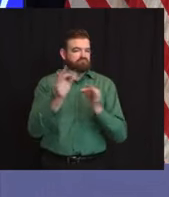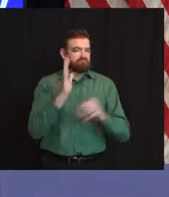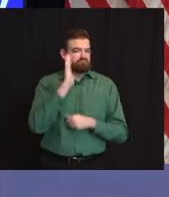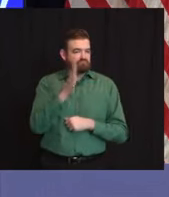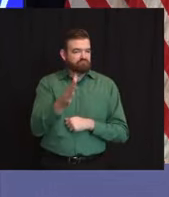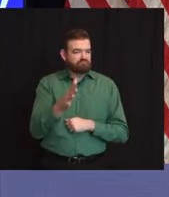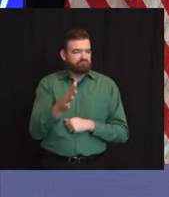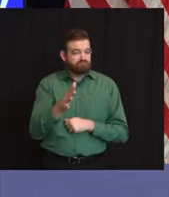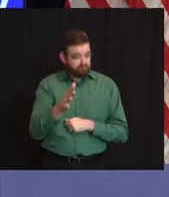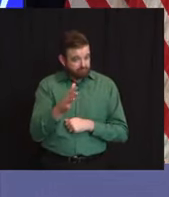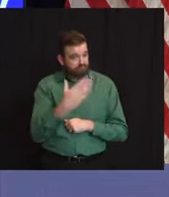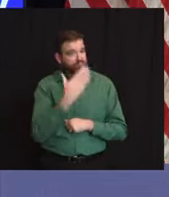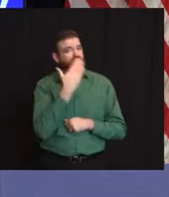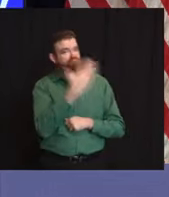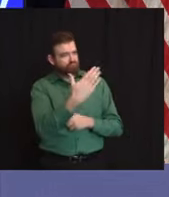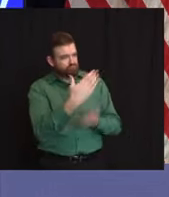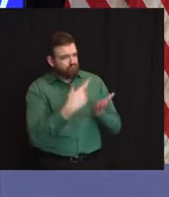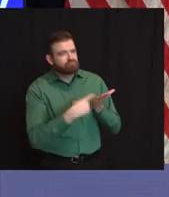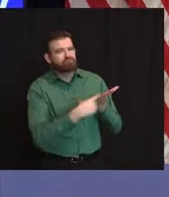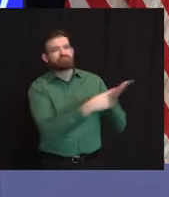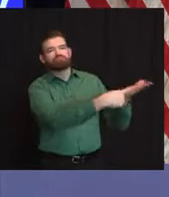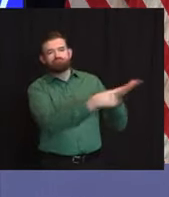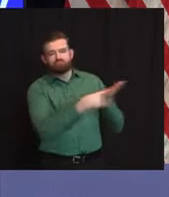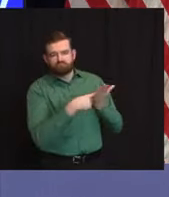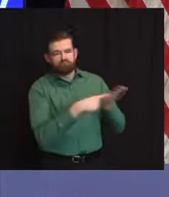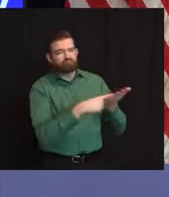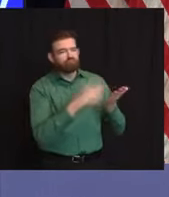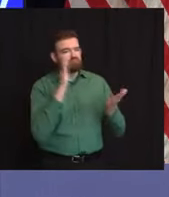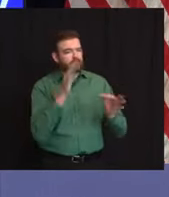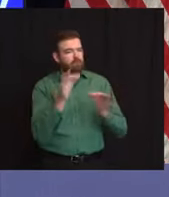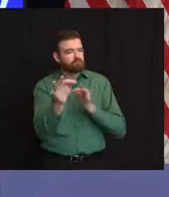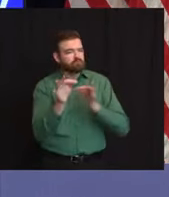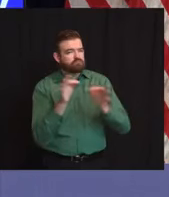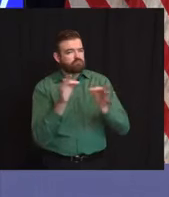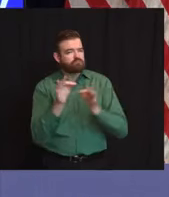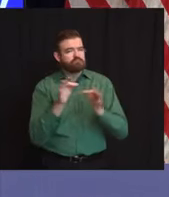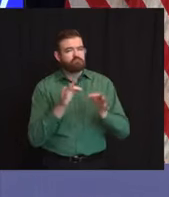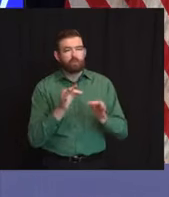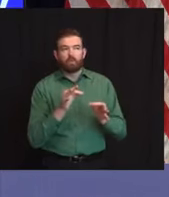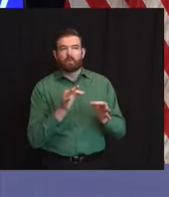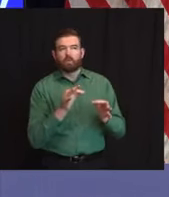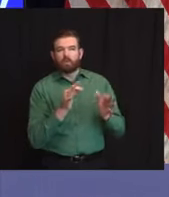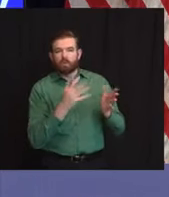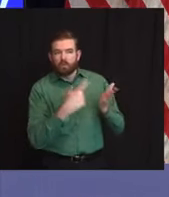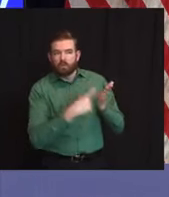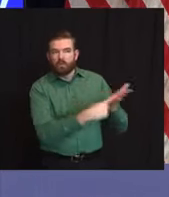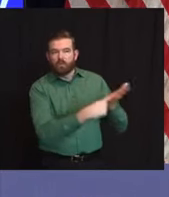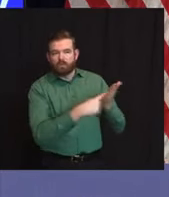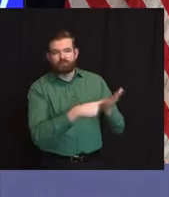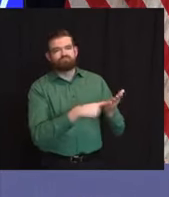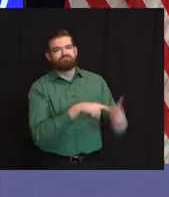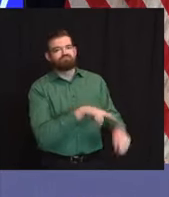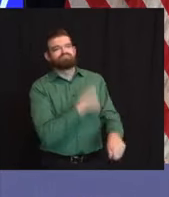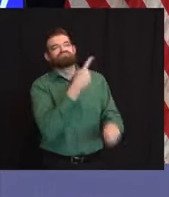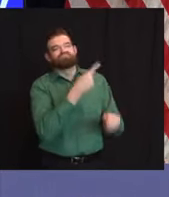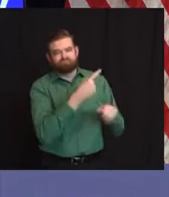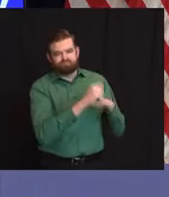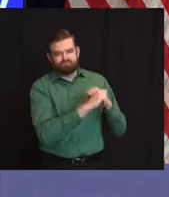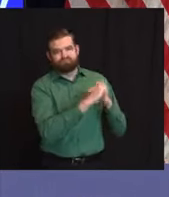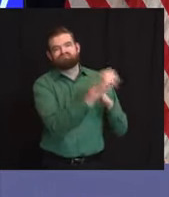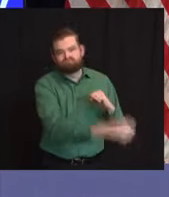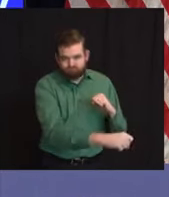we apologize for the fact we're a little bit behind. I'm honored to be joined by the woman to my right, who needs no introduction, the Commissioner of the Department of Health,